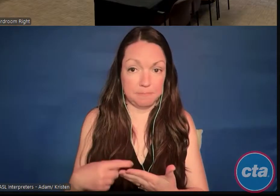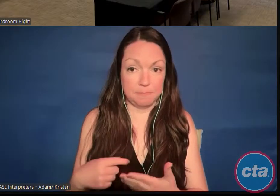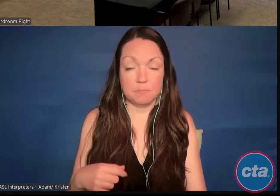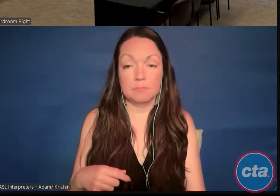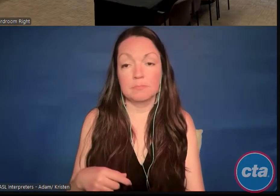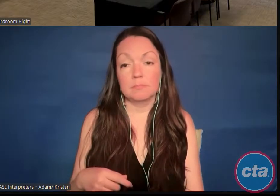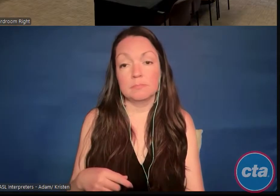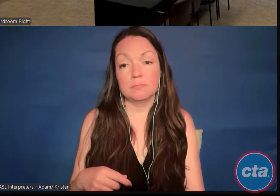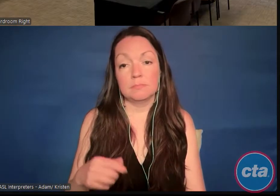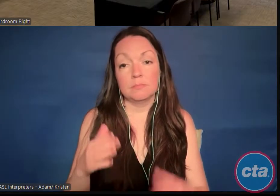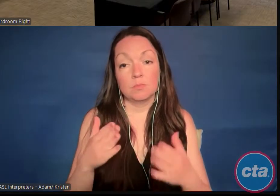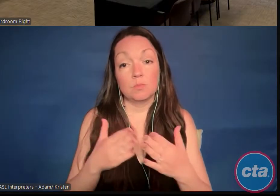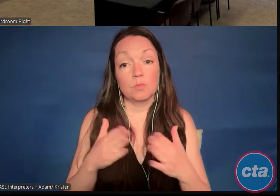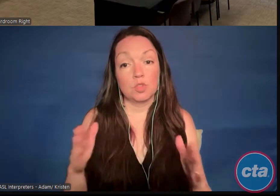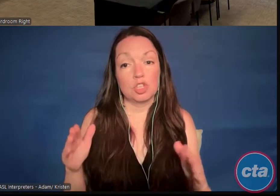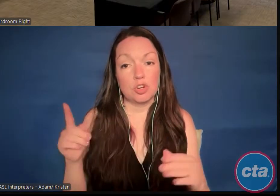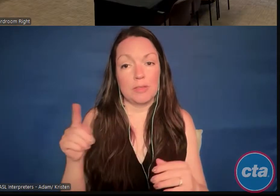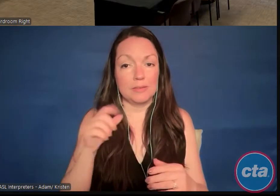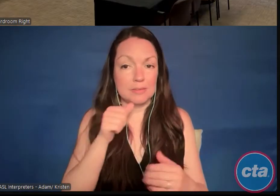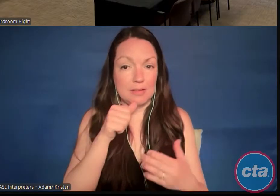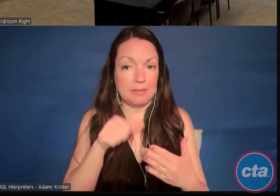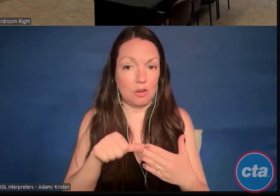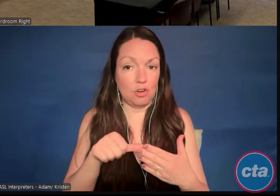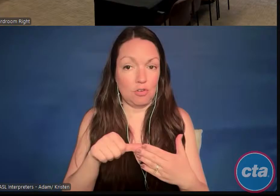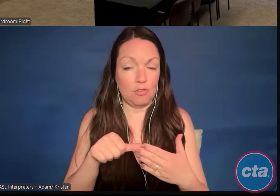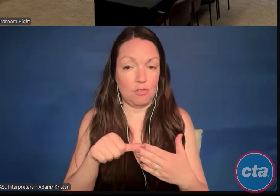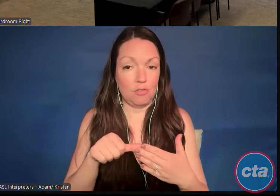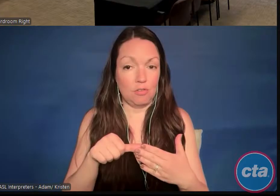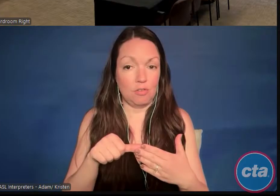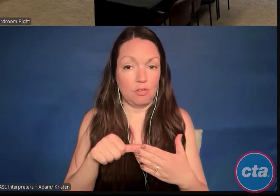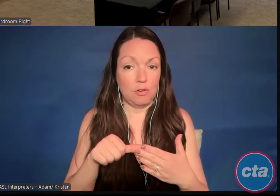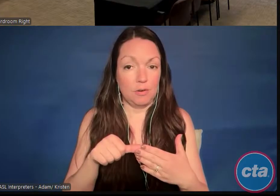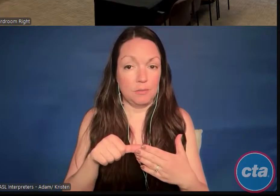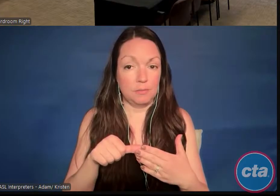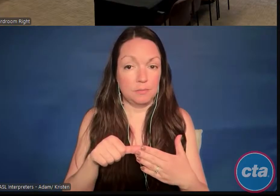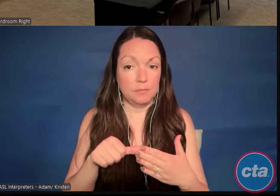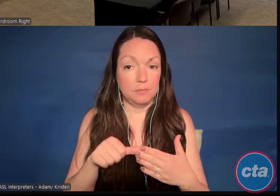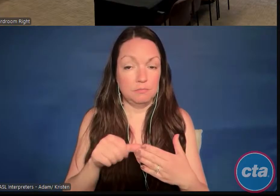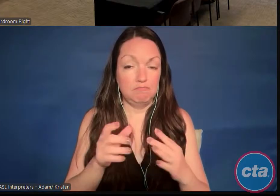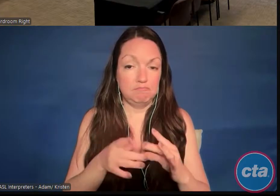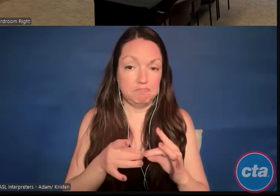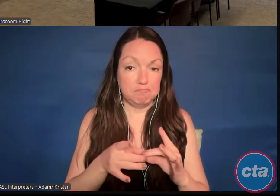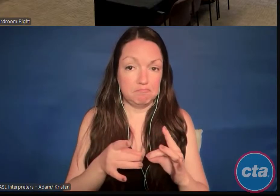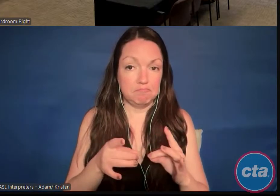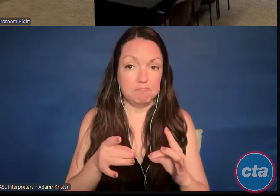generally speaking, this letter was just brought up